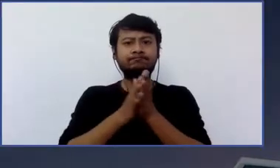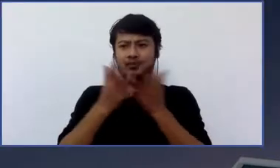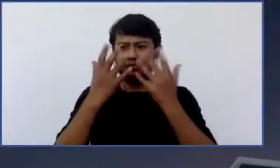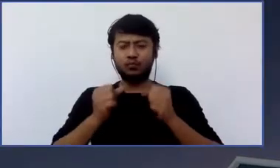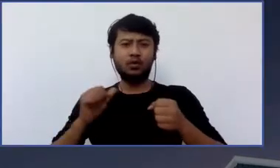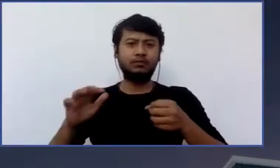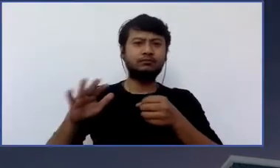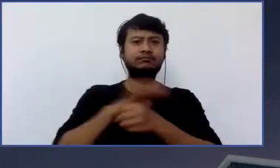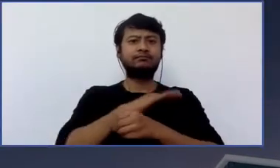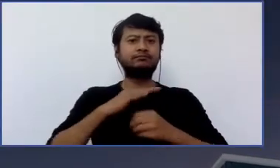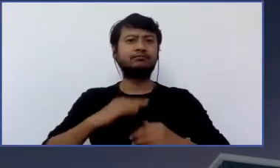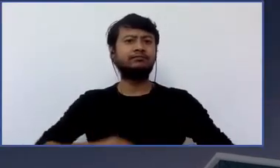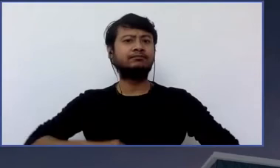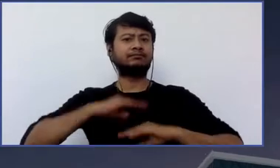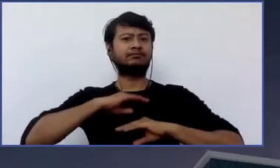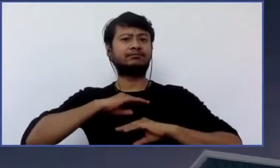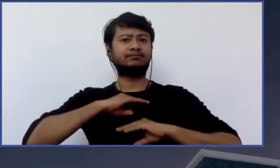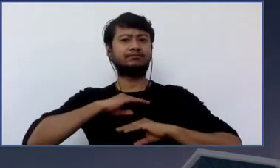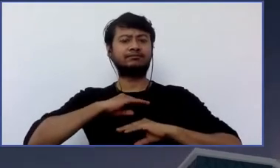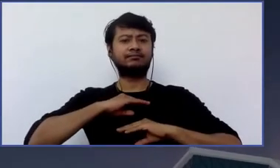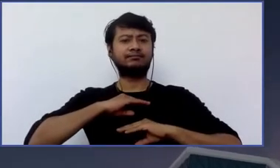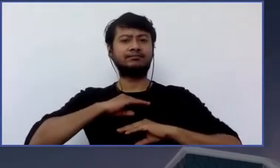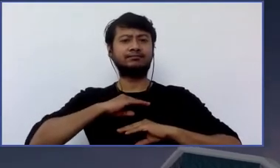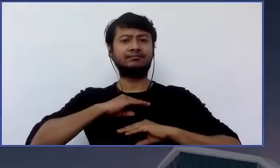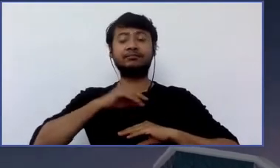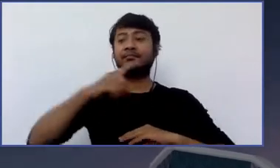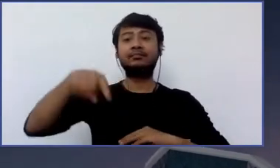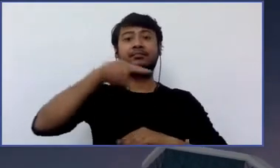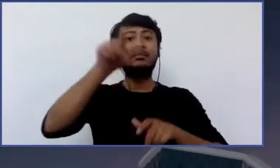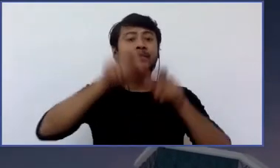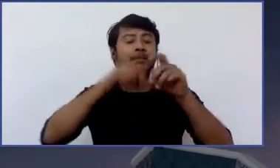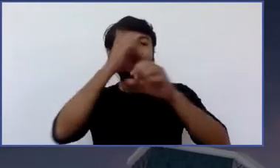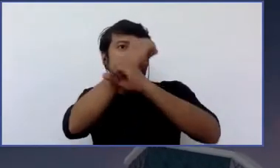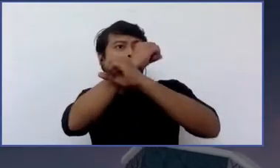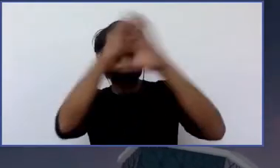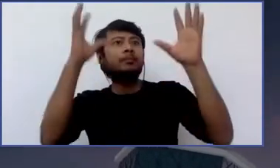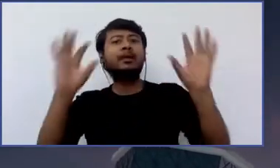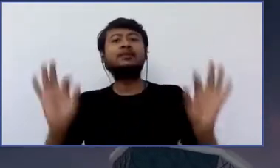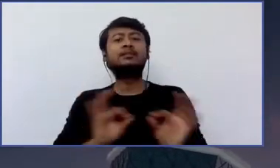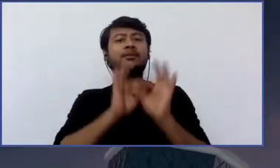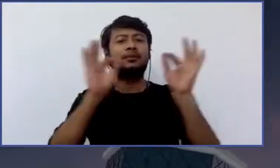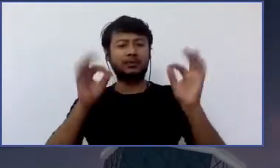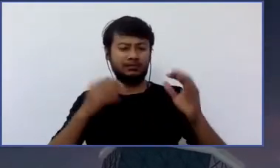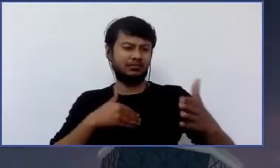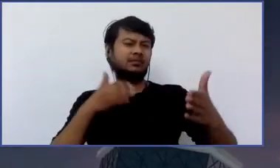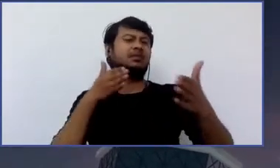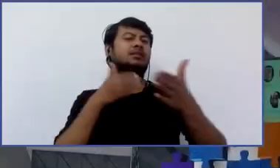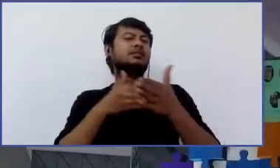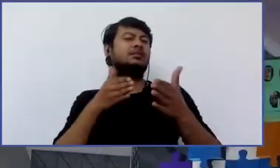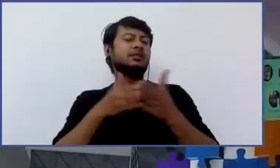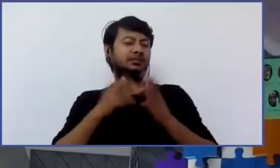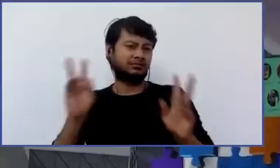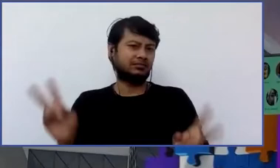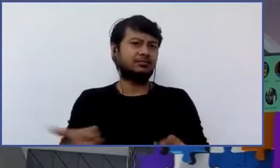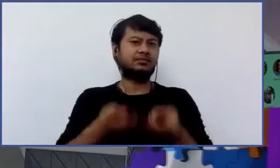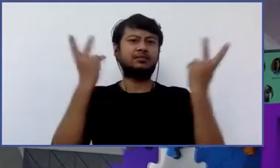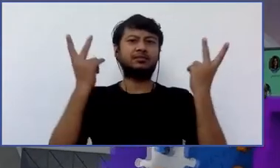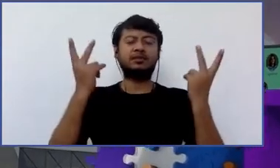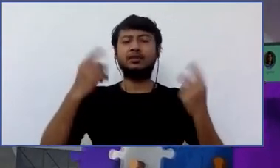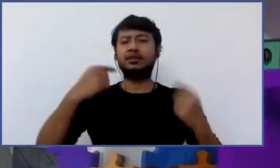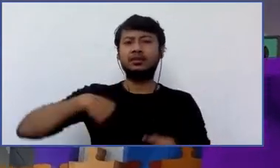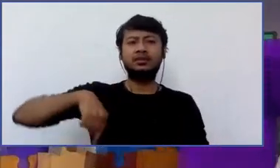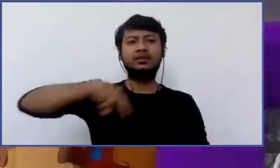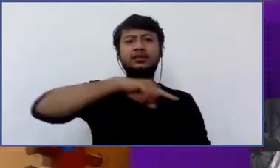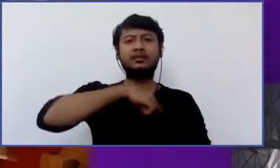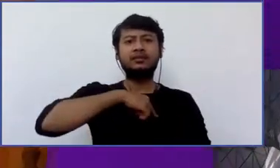can breathe in life. In ways people can't imagine, though obstacles are rife. We may not have voices, but we are not unheard. Yes, we may